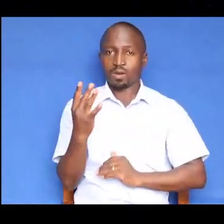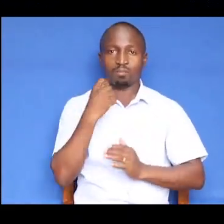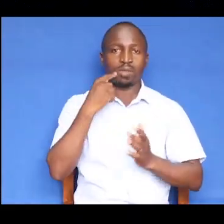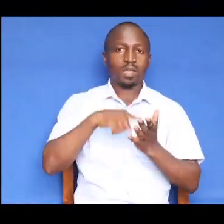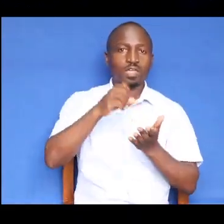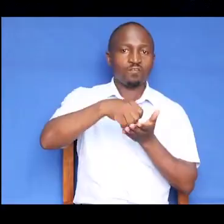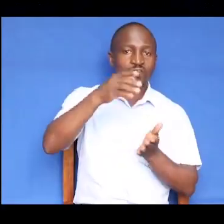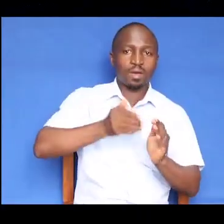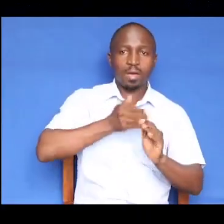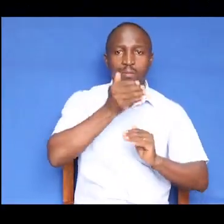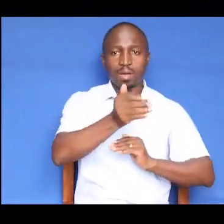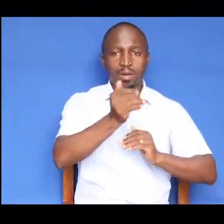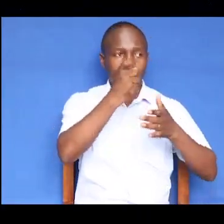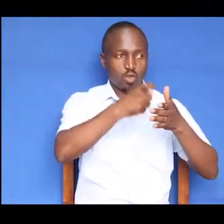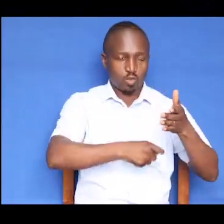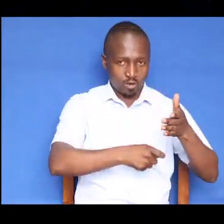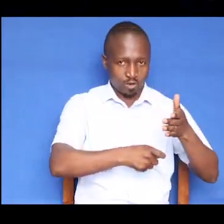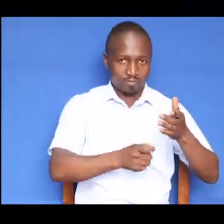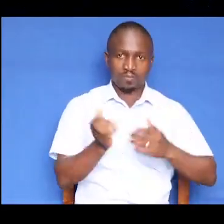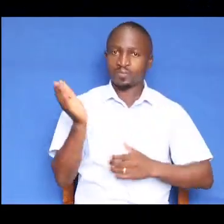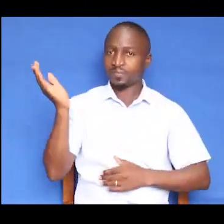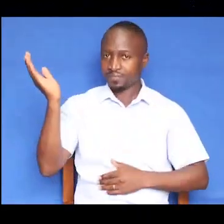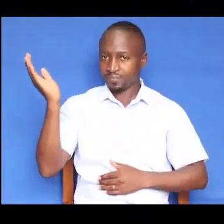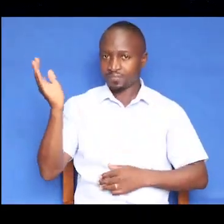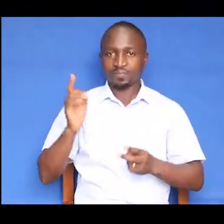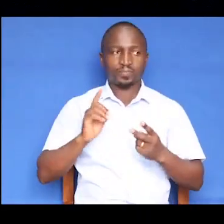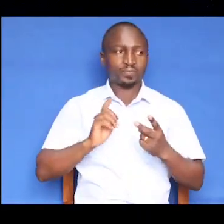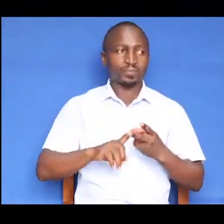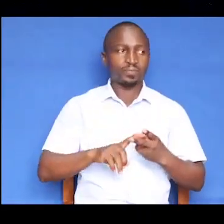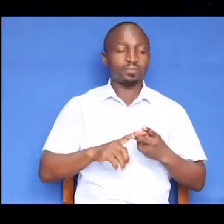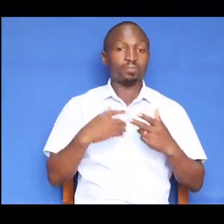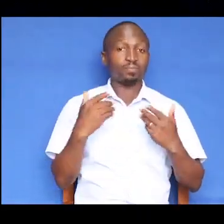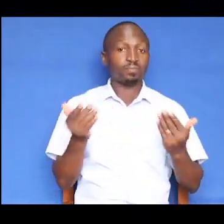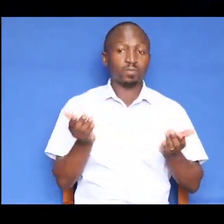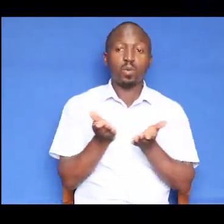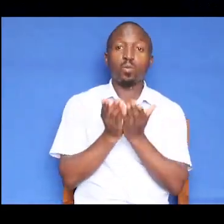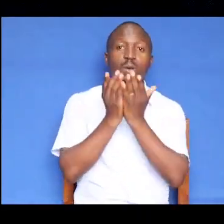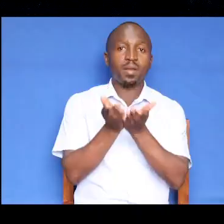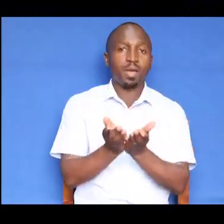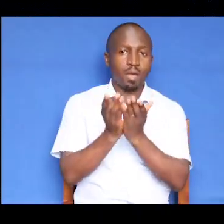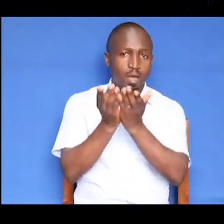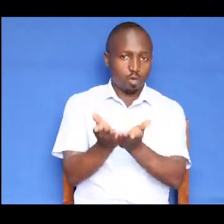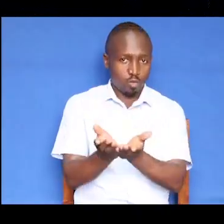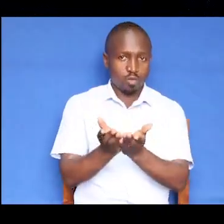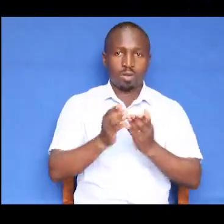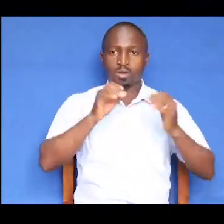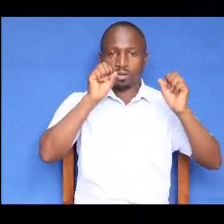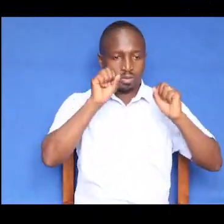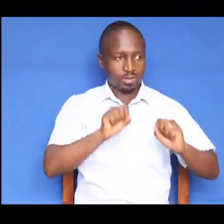Profit after tax. And then shareholders, they have